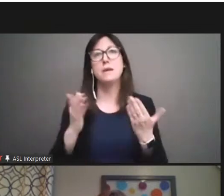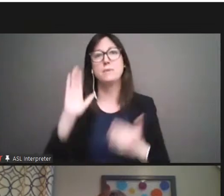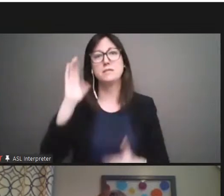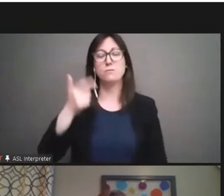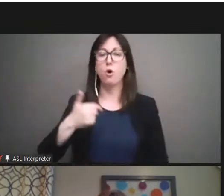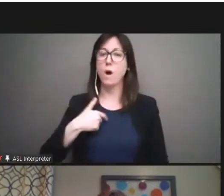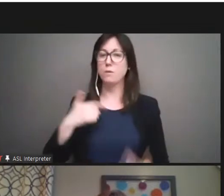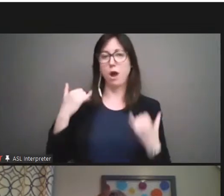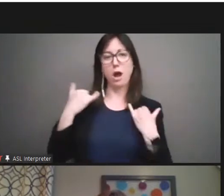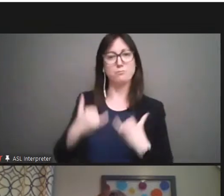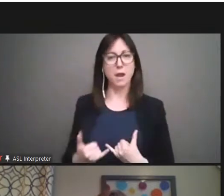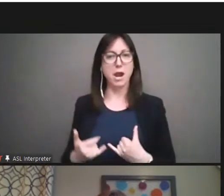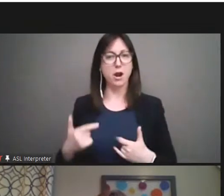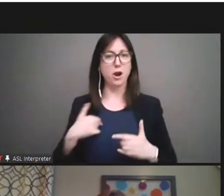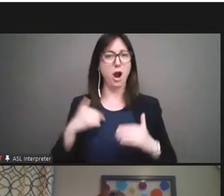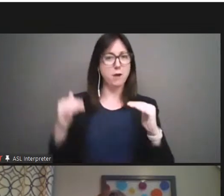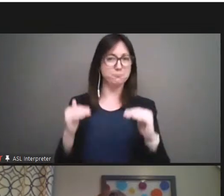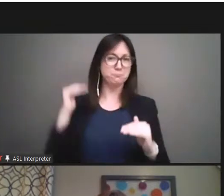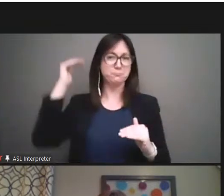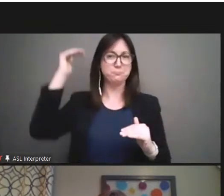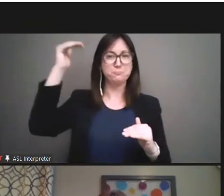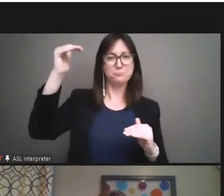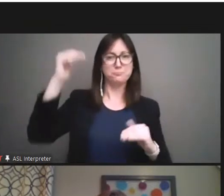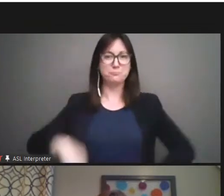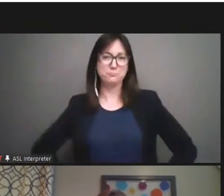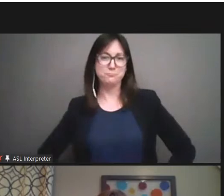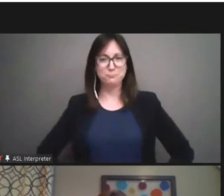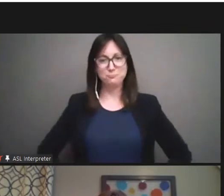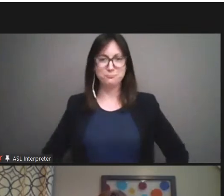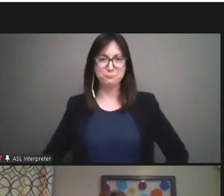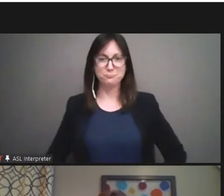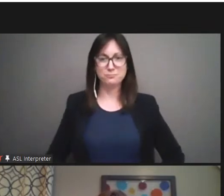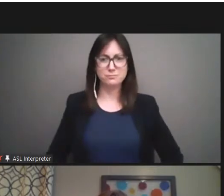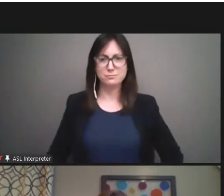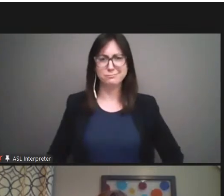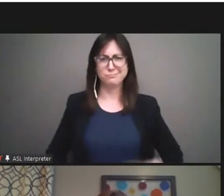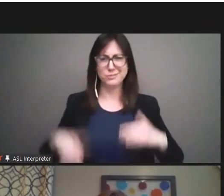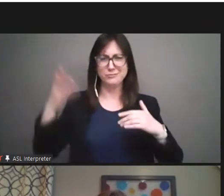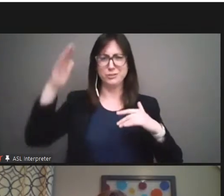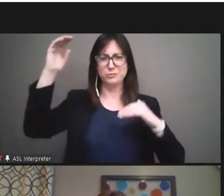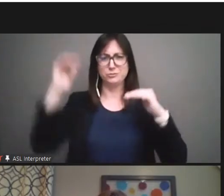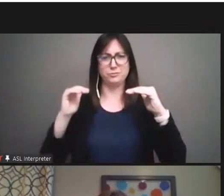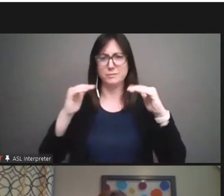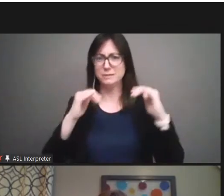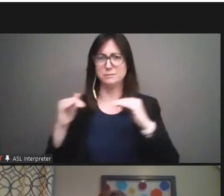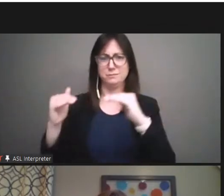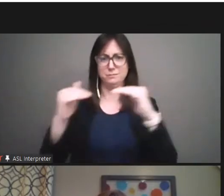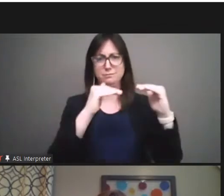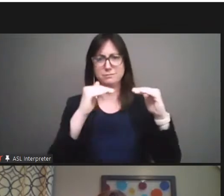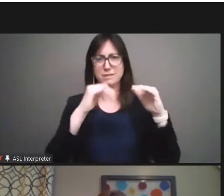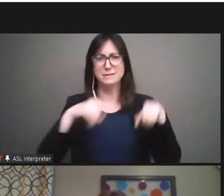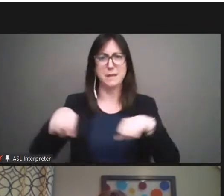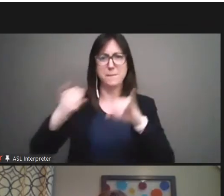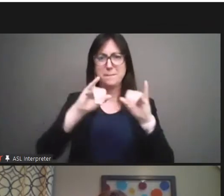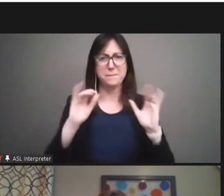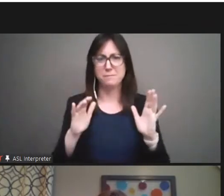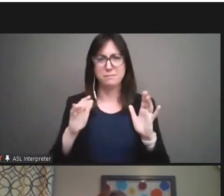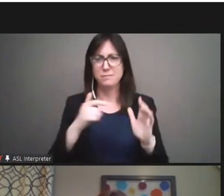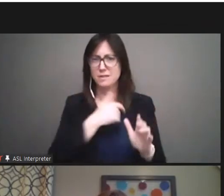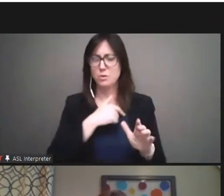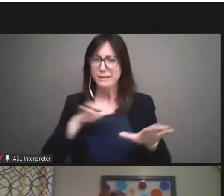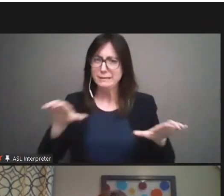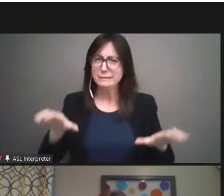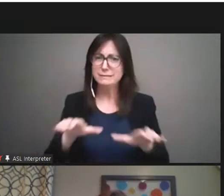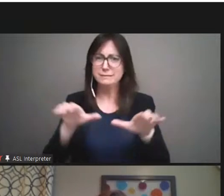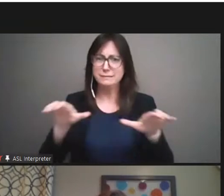the, people in the community because I'm an elected official, but that's gone. That's done. We have so much work to do to repair